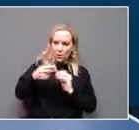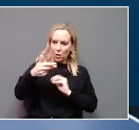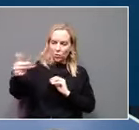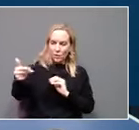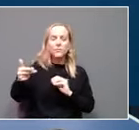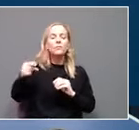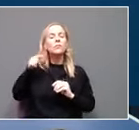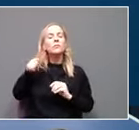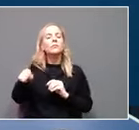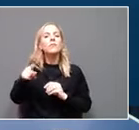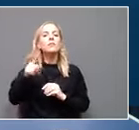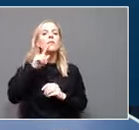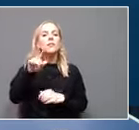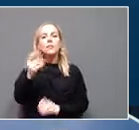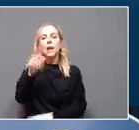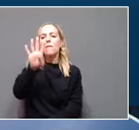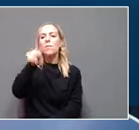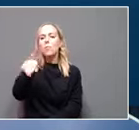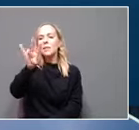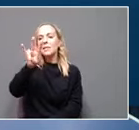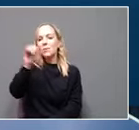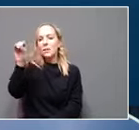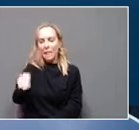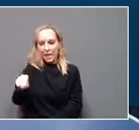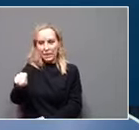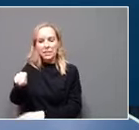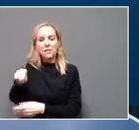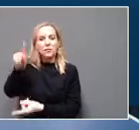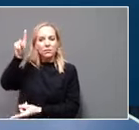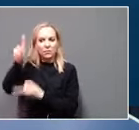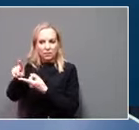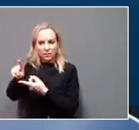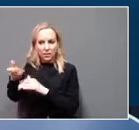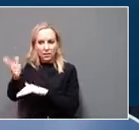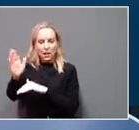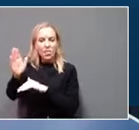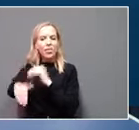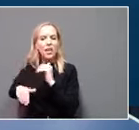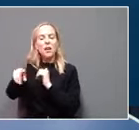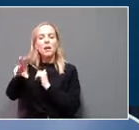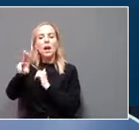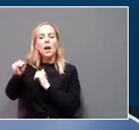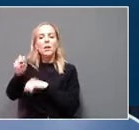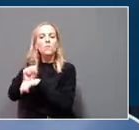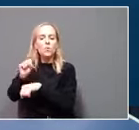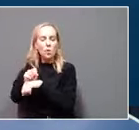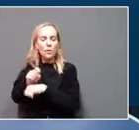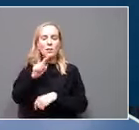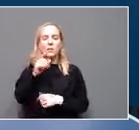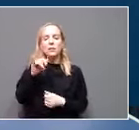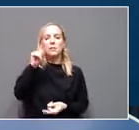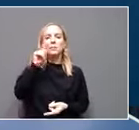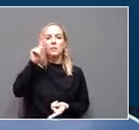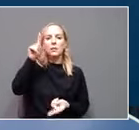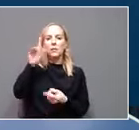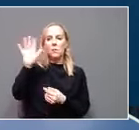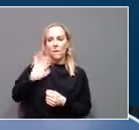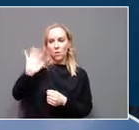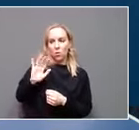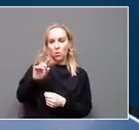to 4.7%, lower than the national average and down from 6.4% a